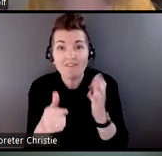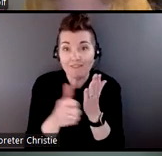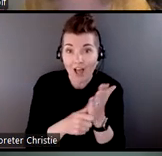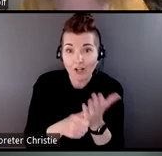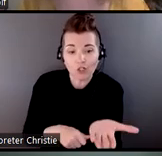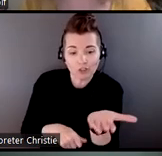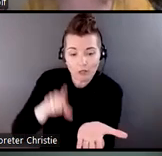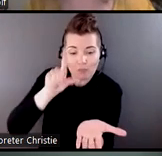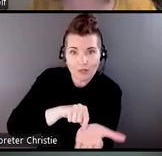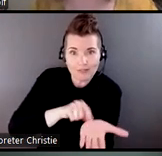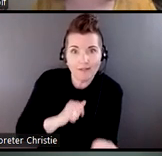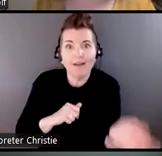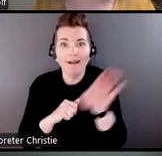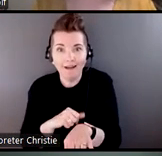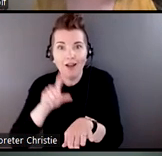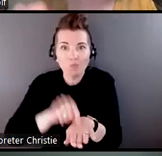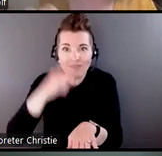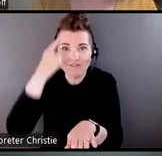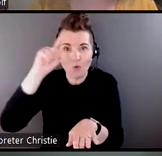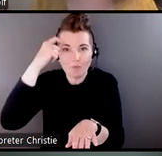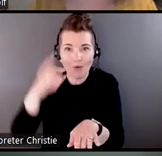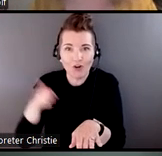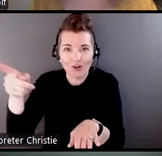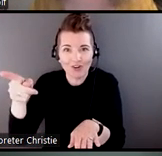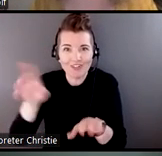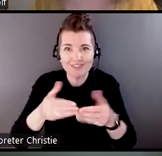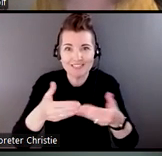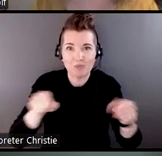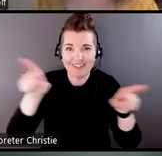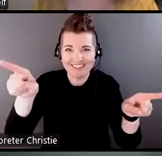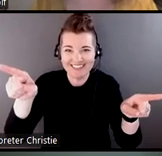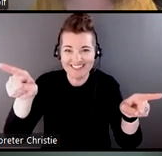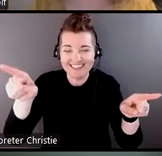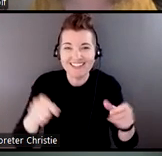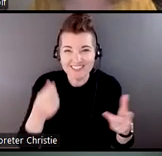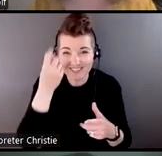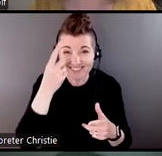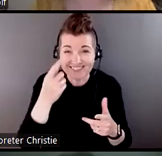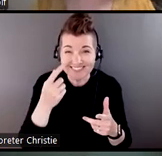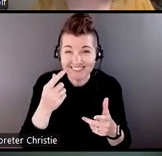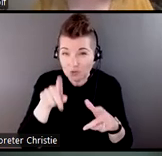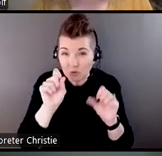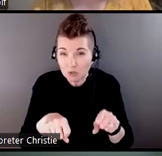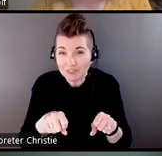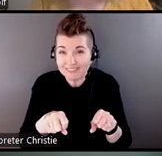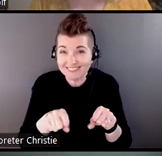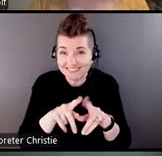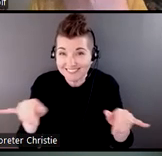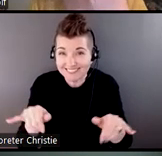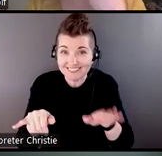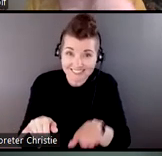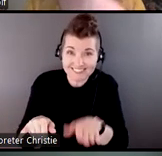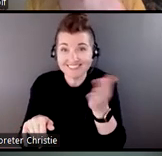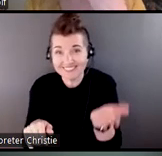the employer. So you could be using the same piece of paper or the same website, but you would be